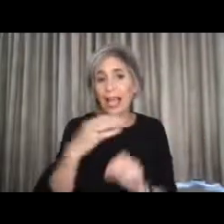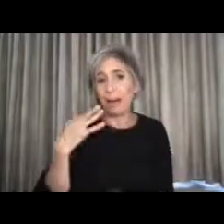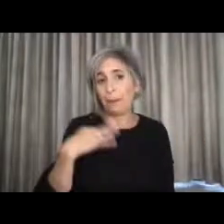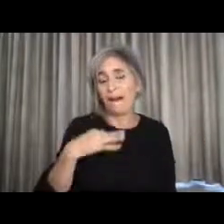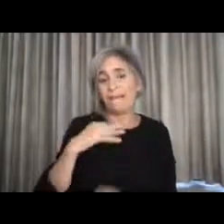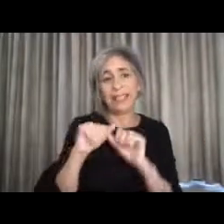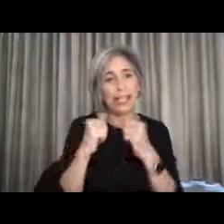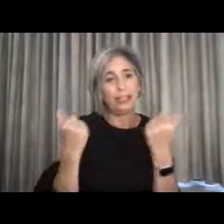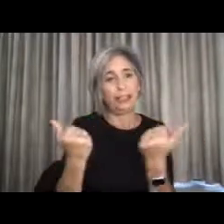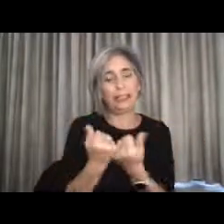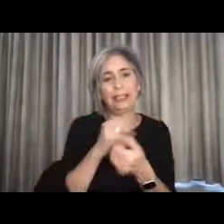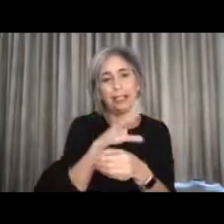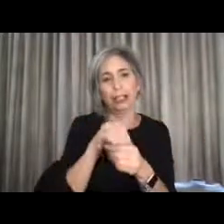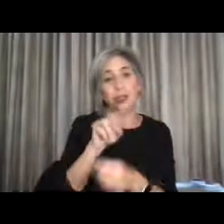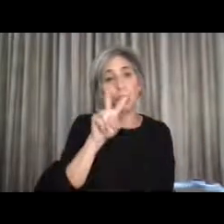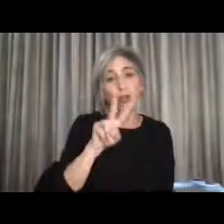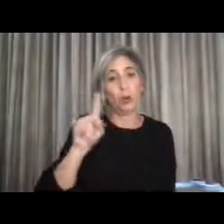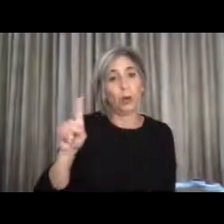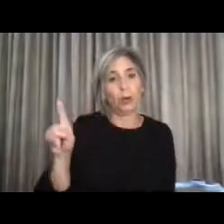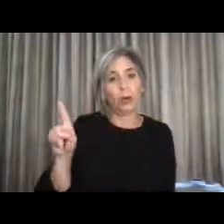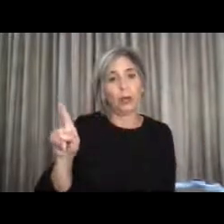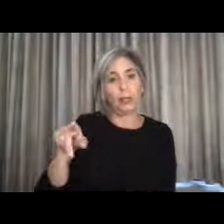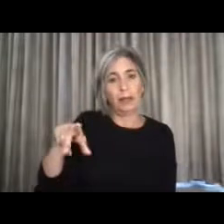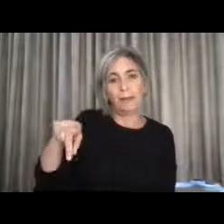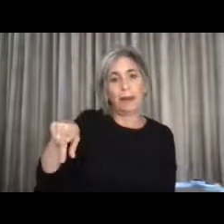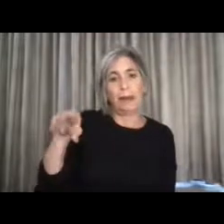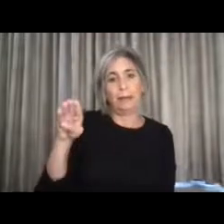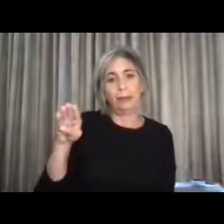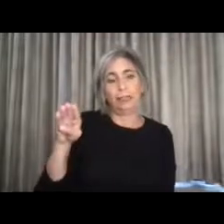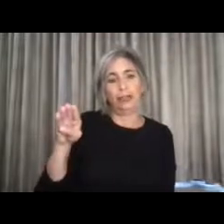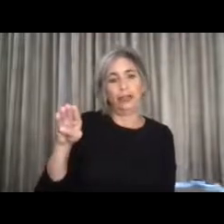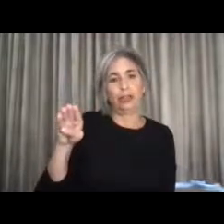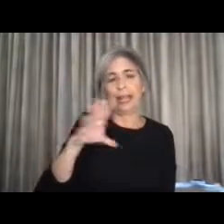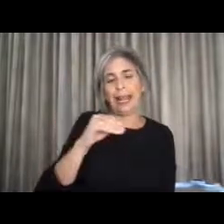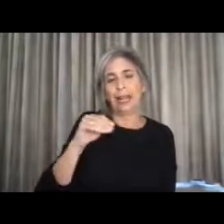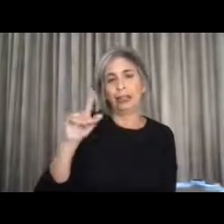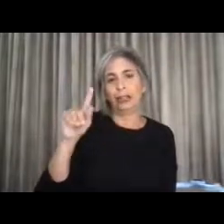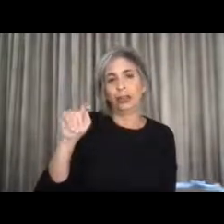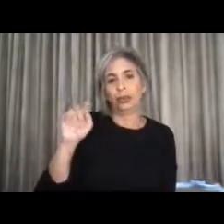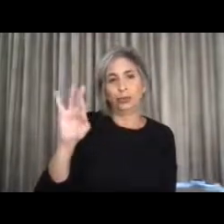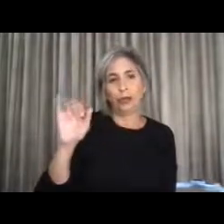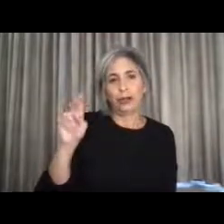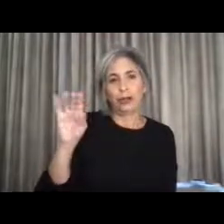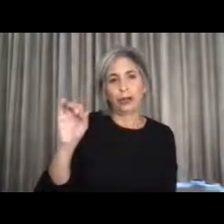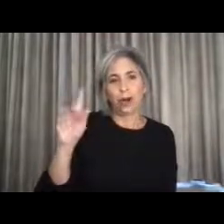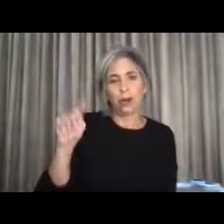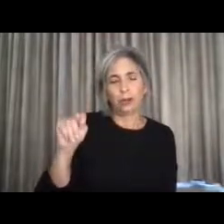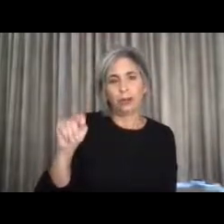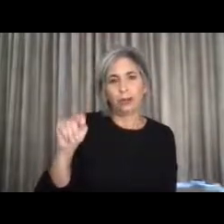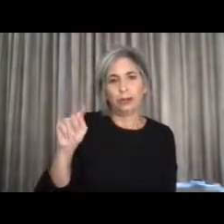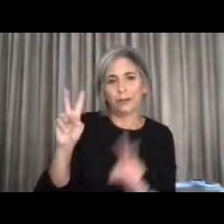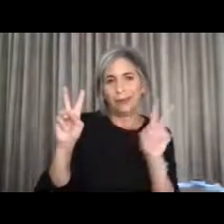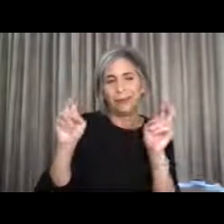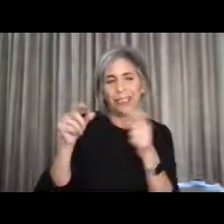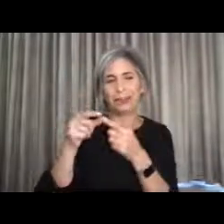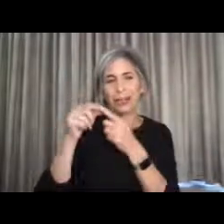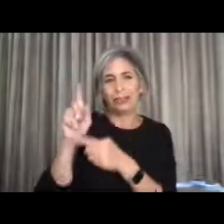agencies include 211 Palm Beach Treasure Coast, and they also have a special needs section on their